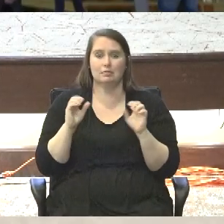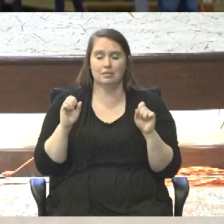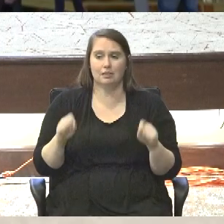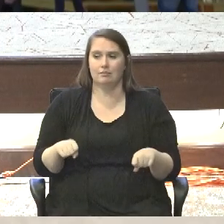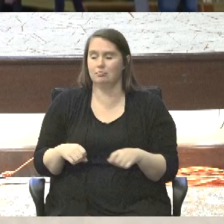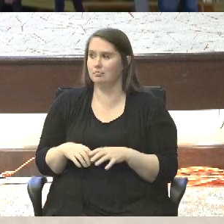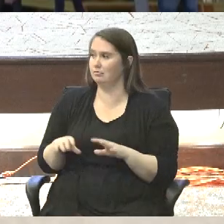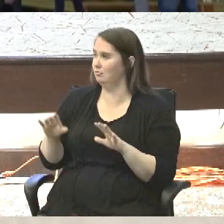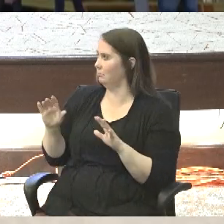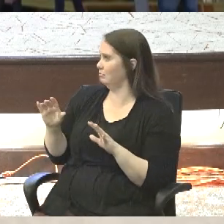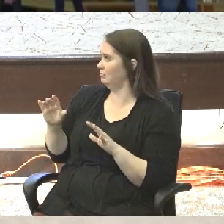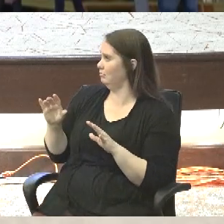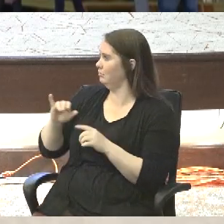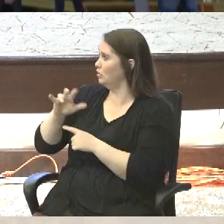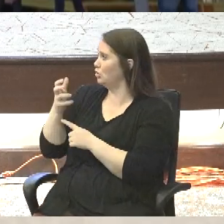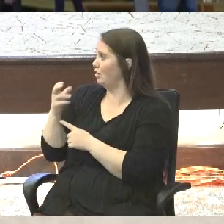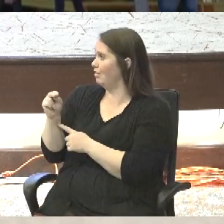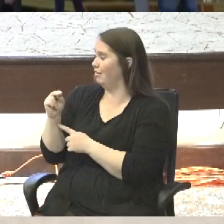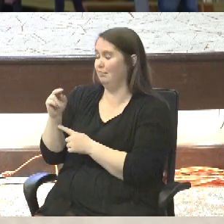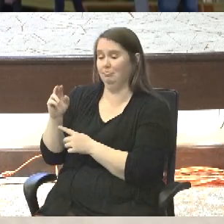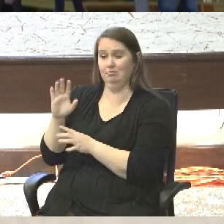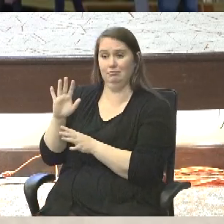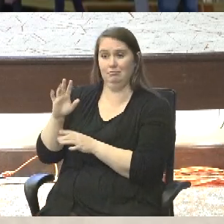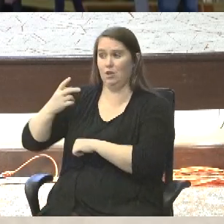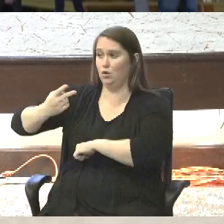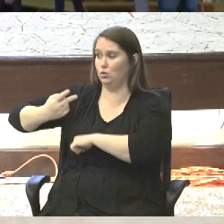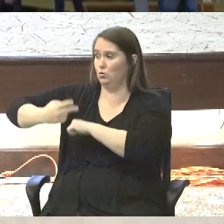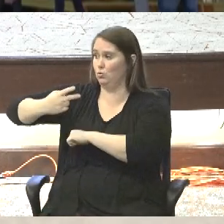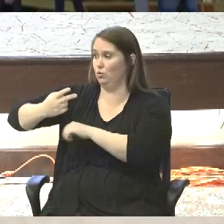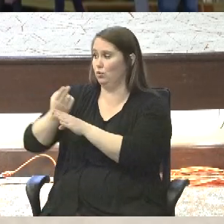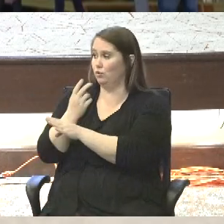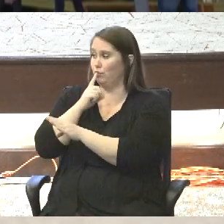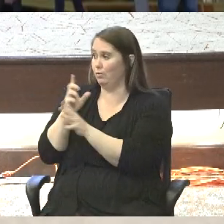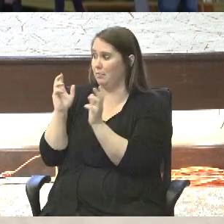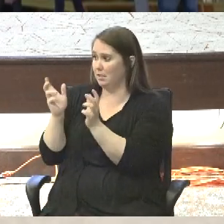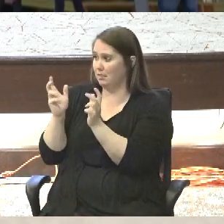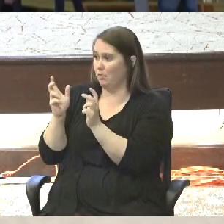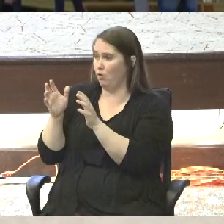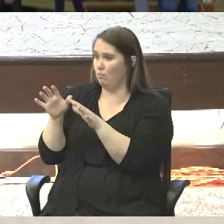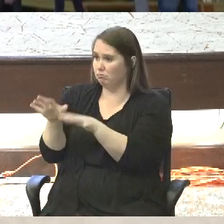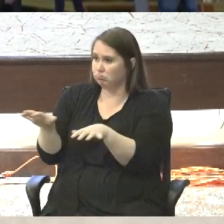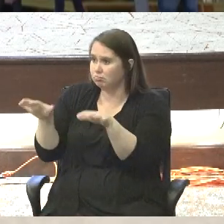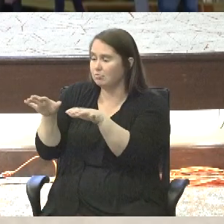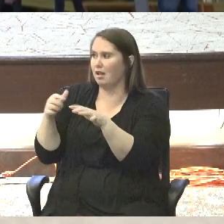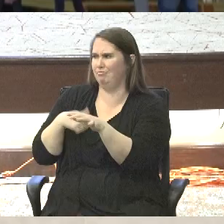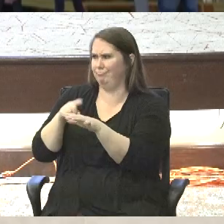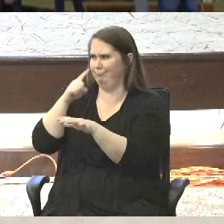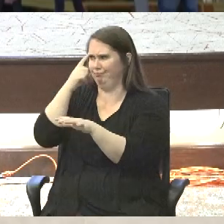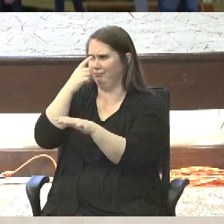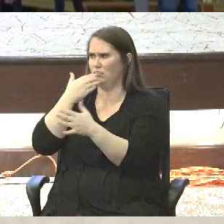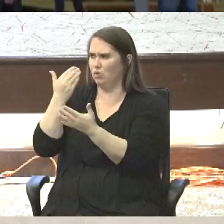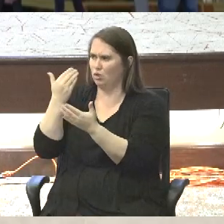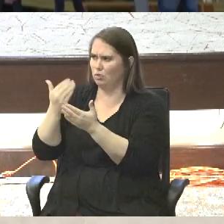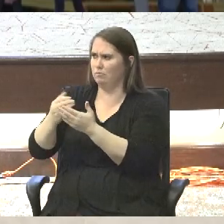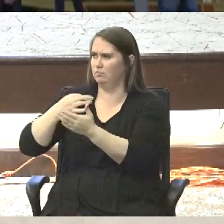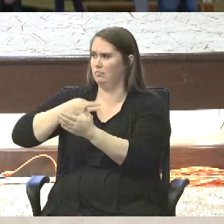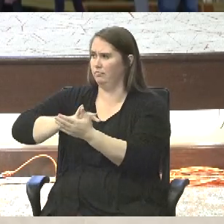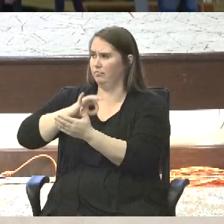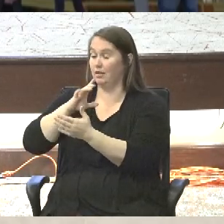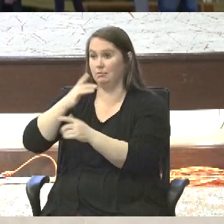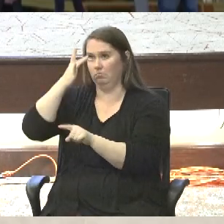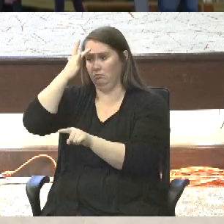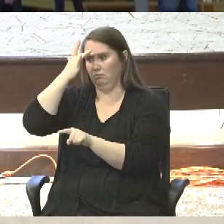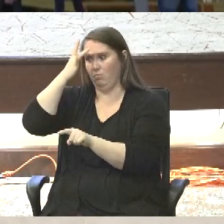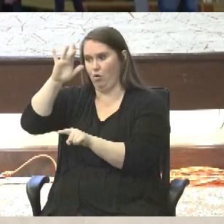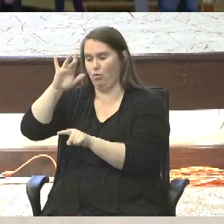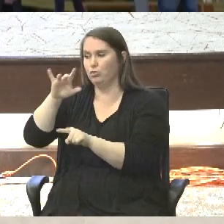Jonathan, I really appreciate that dual use with the basketball and the futsal. I feel like that's going to be a real added value, and it's probably a smart way